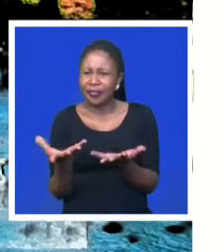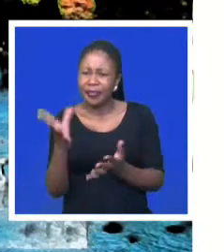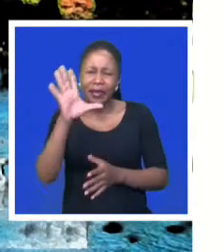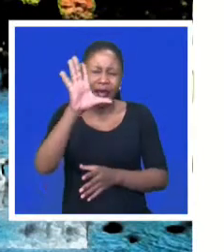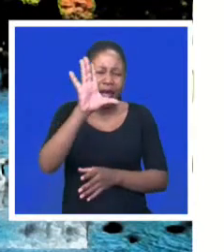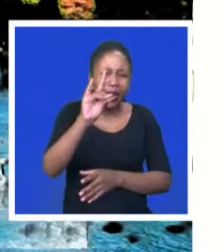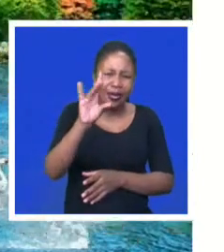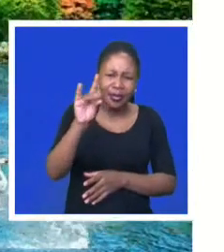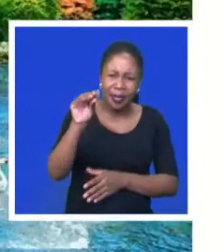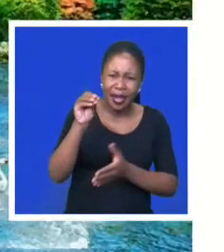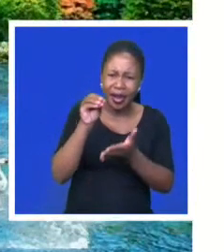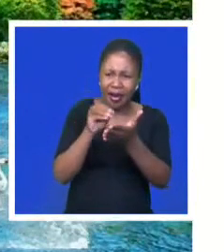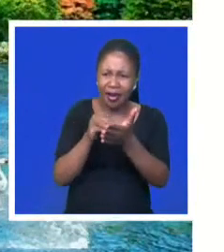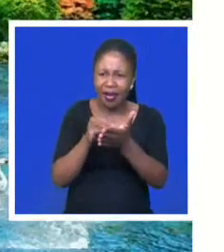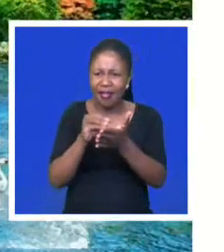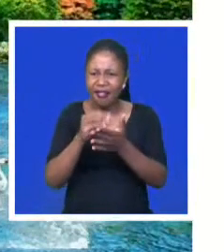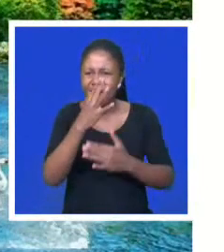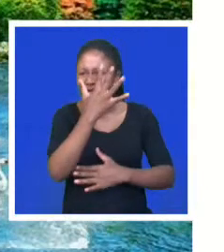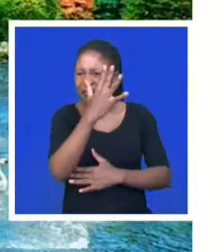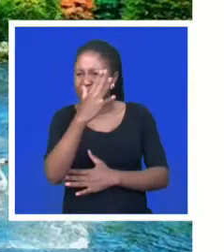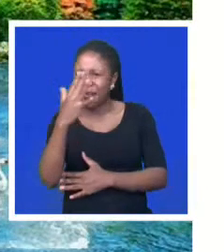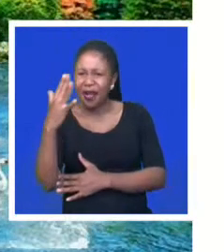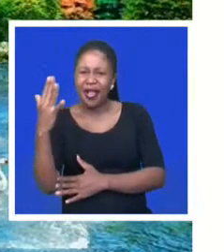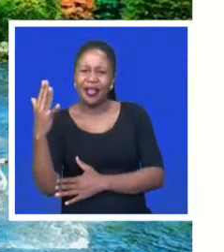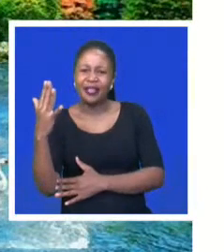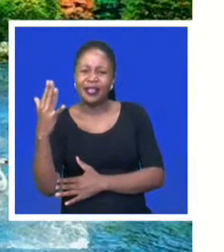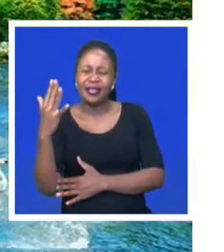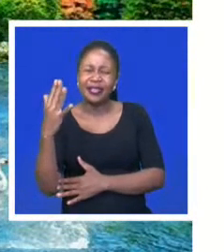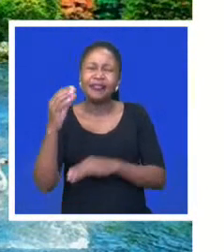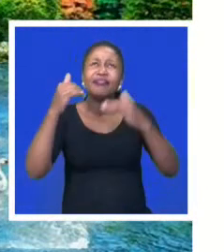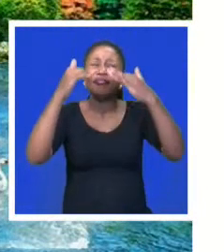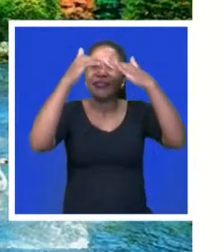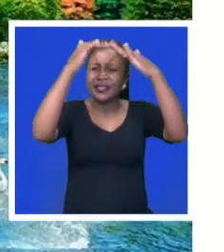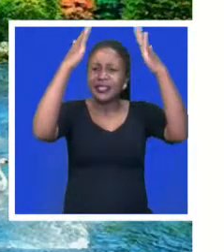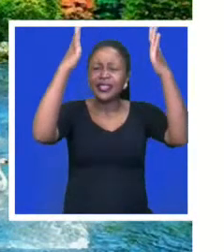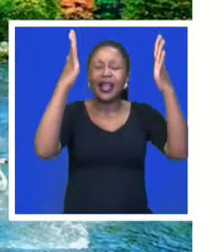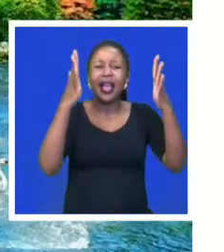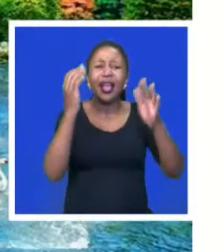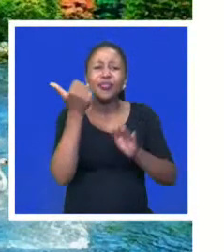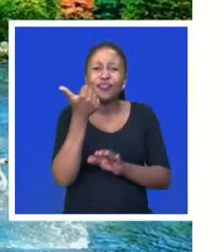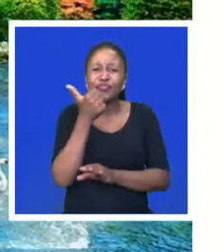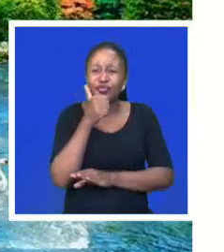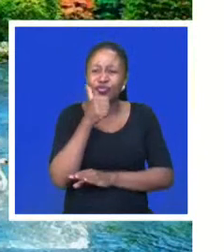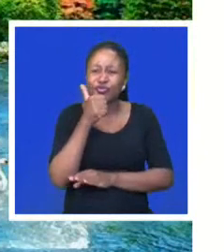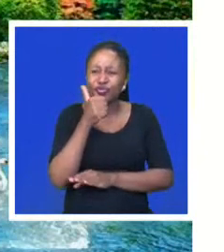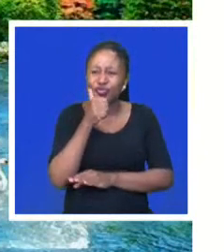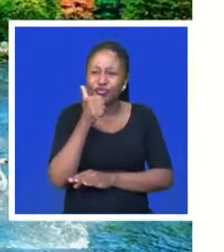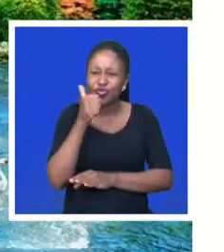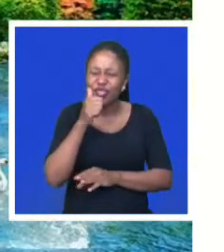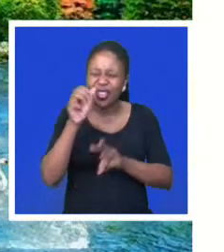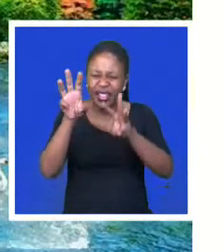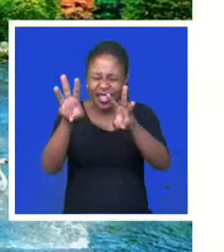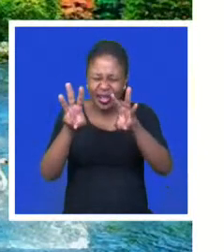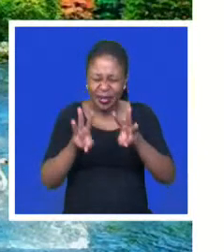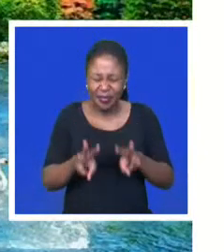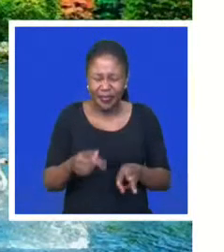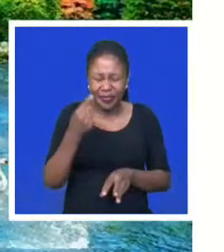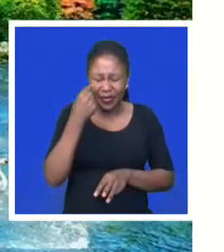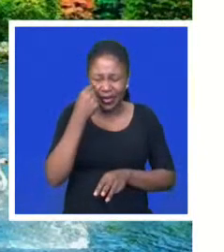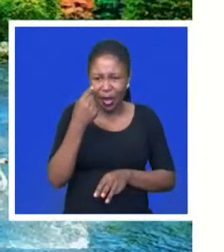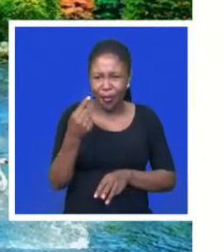water, there are plants, there is also the sky. It is a beautiful picture, dear